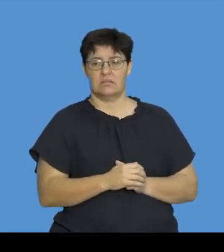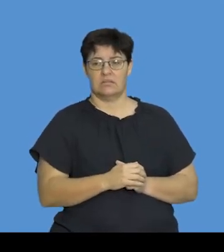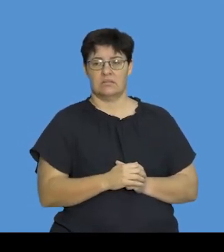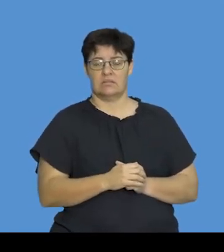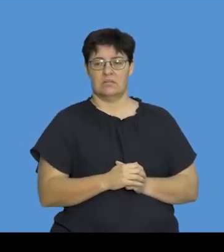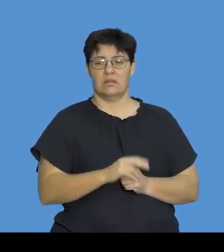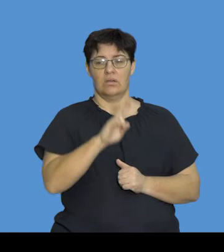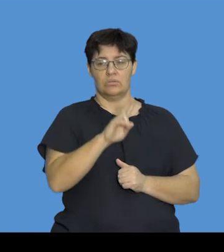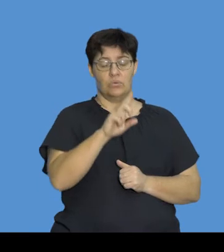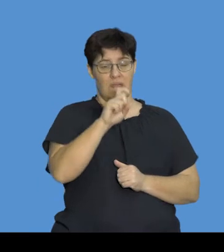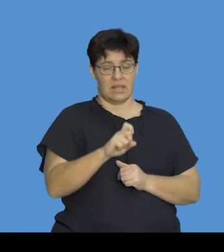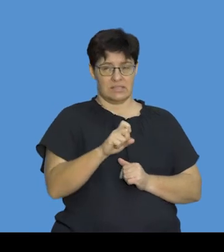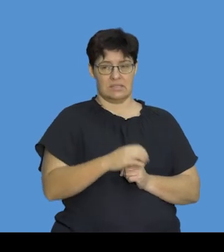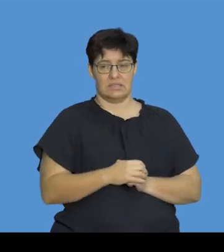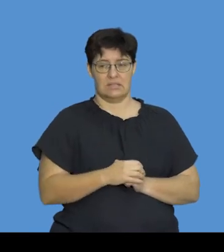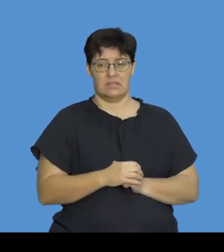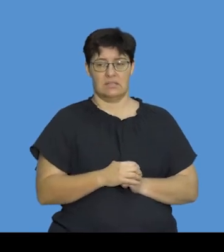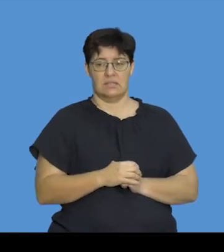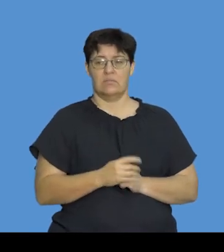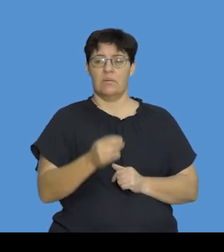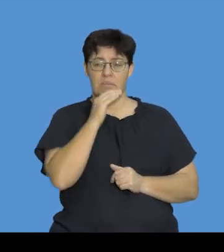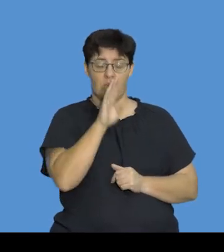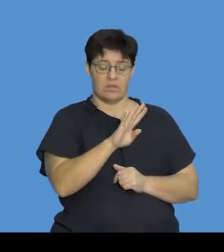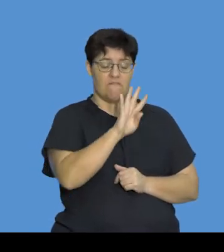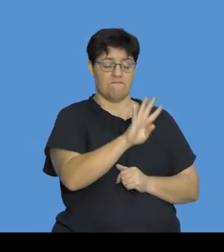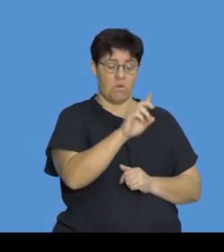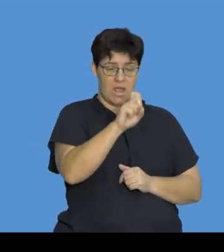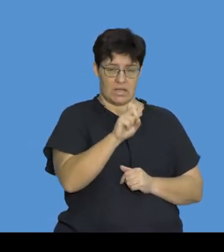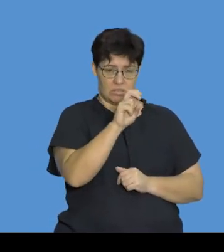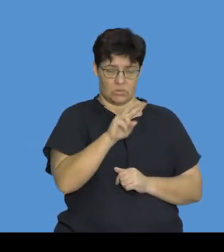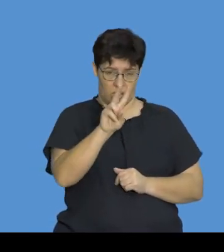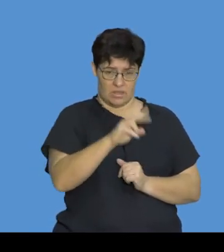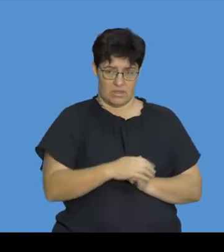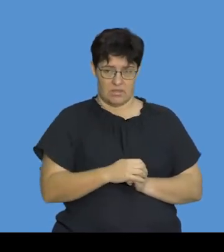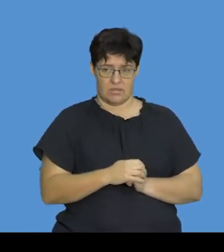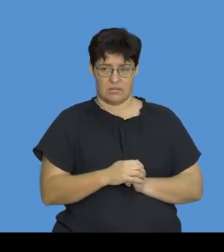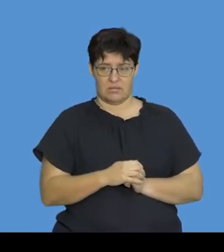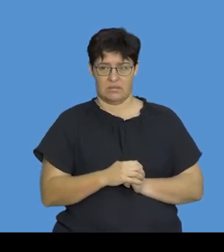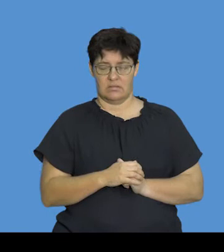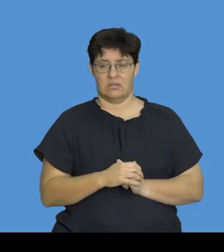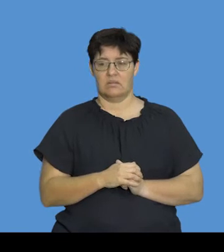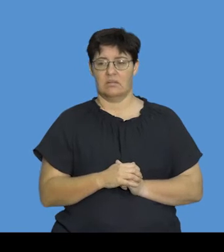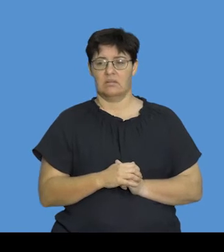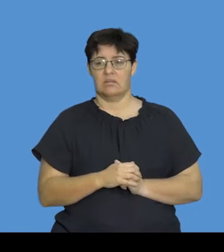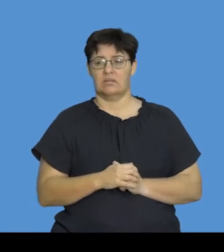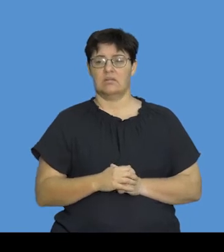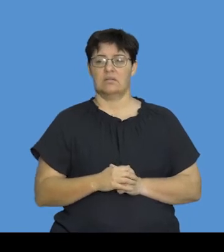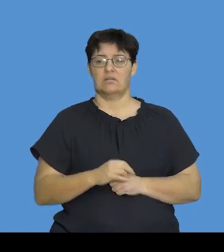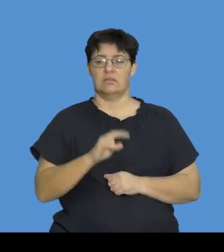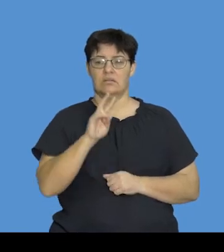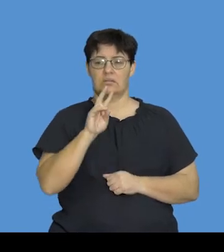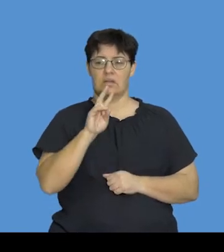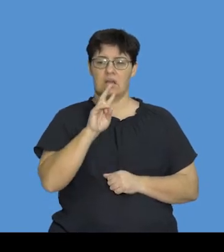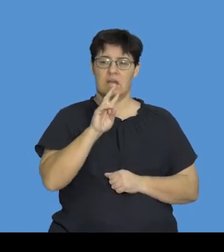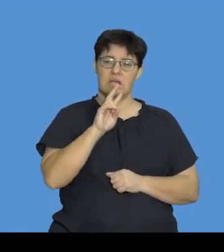2x multiplied by the 2x. This will be 4x squared. The 2x multiplied by negative